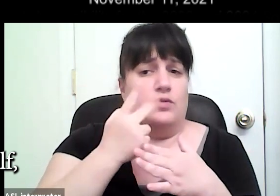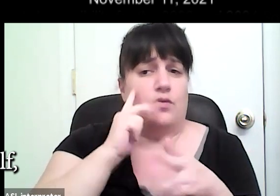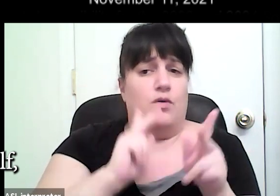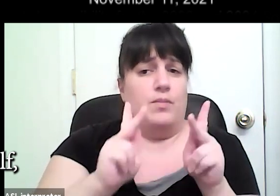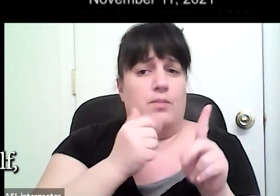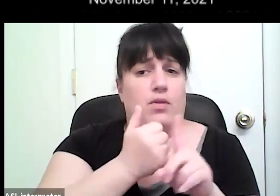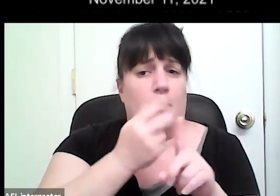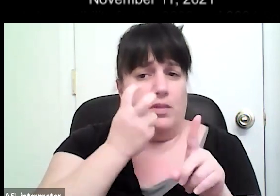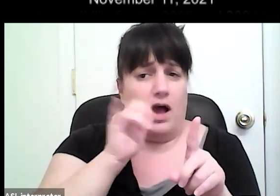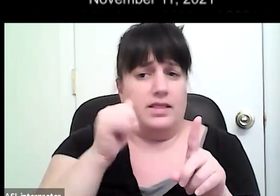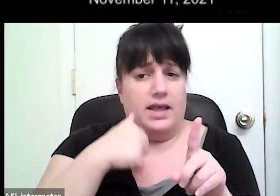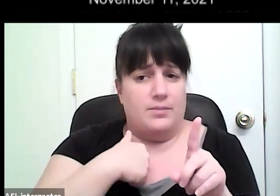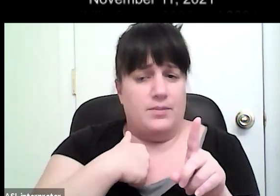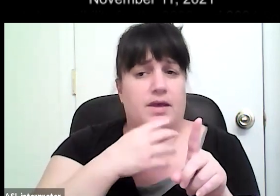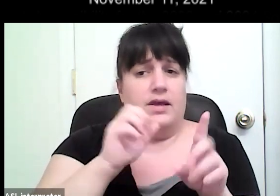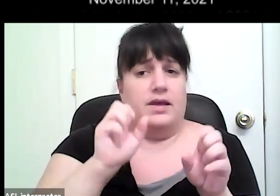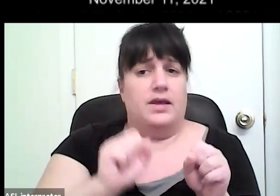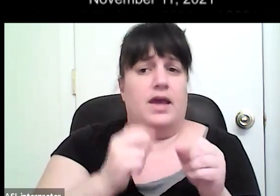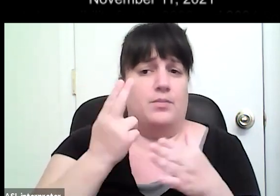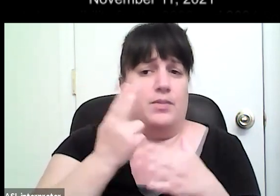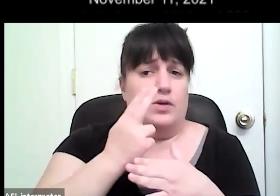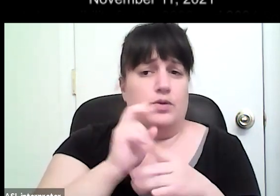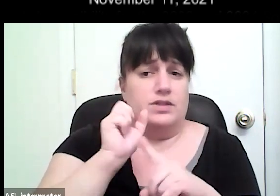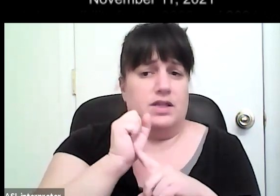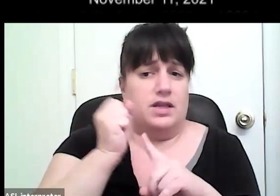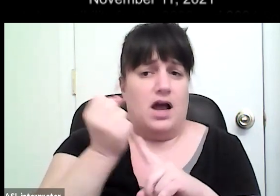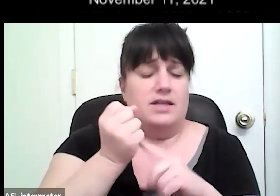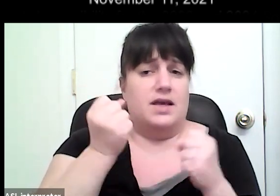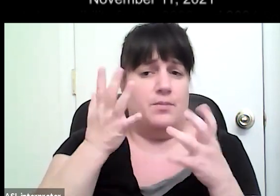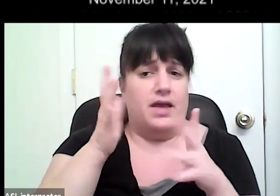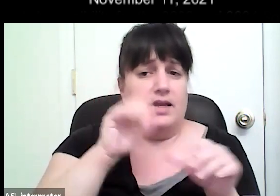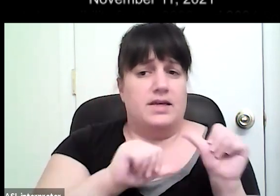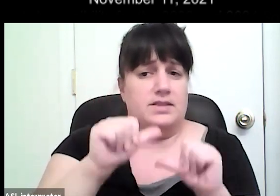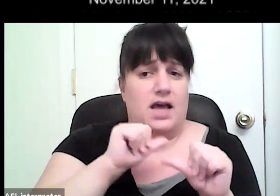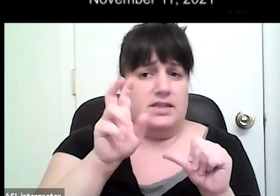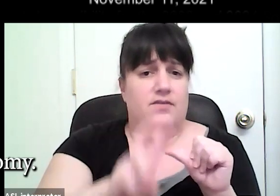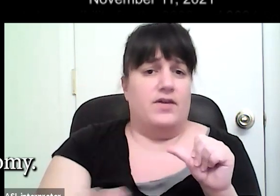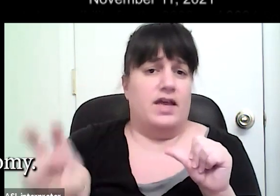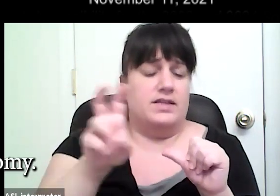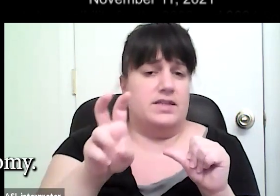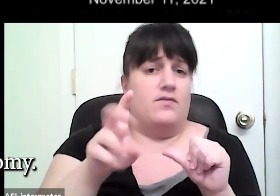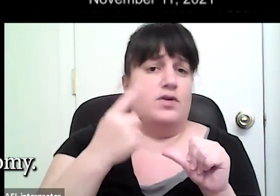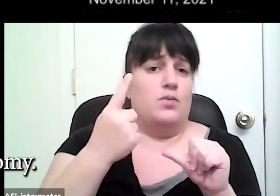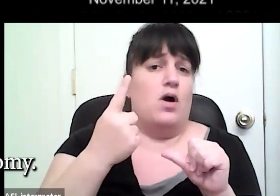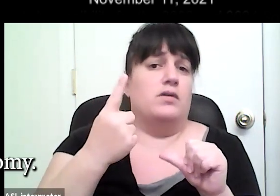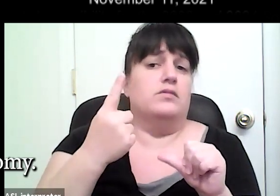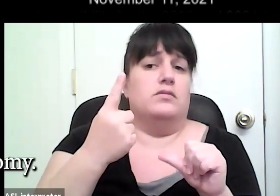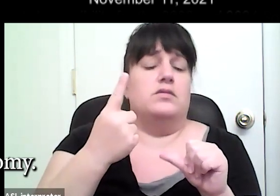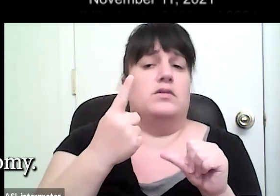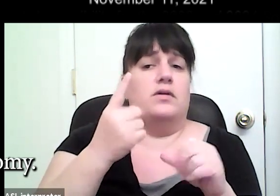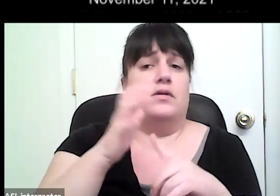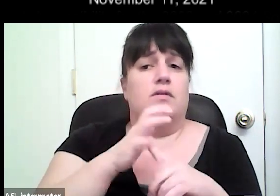who are blind like myself, and it can be used in the context of many scientific endeavors. One of the richest ones